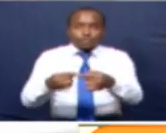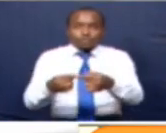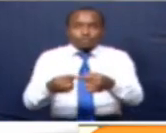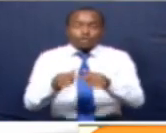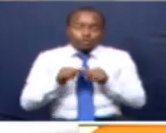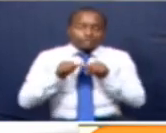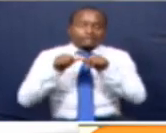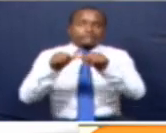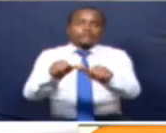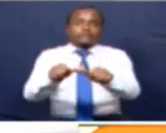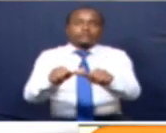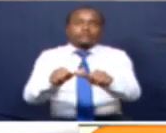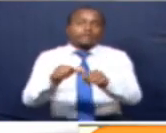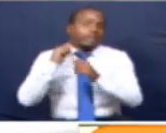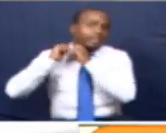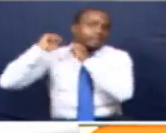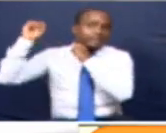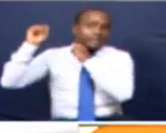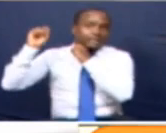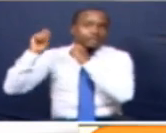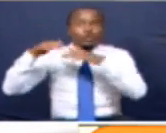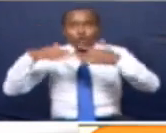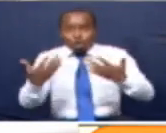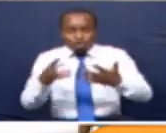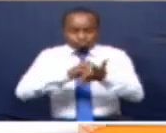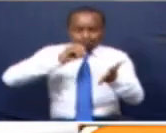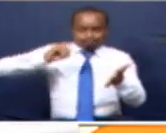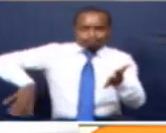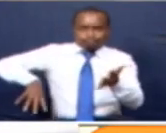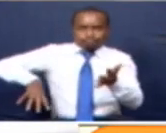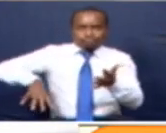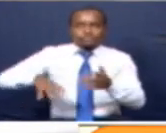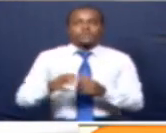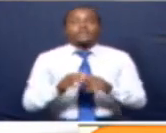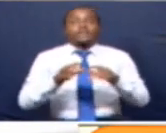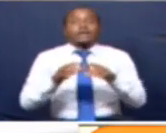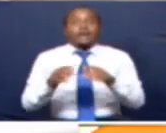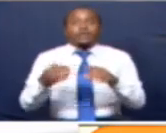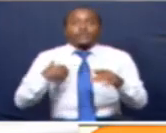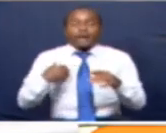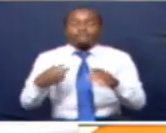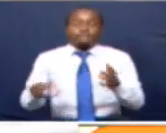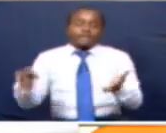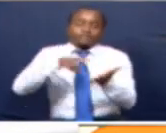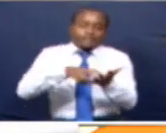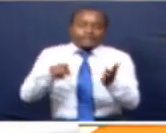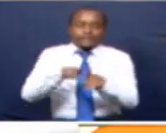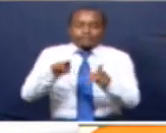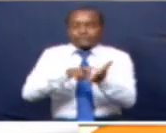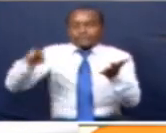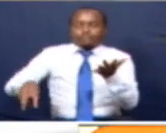sustaining the death penalty in the statute books or to do away with it altogether. And there are pros and cons for both scenarios.